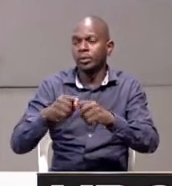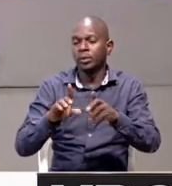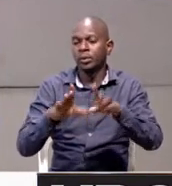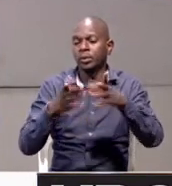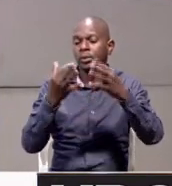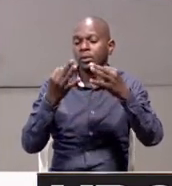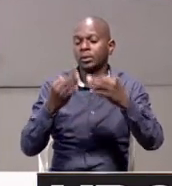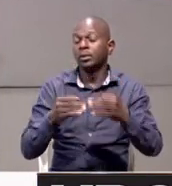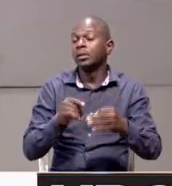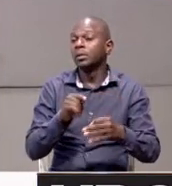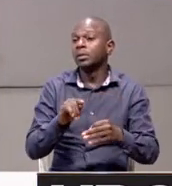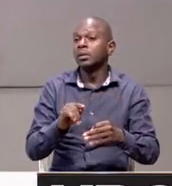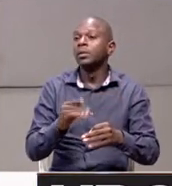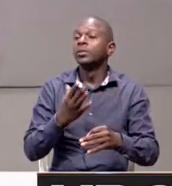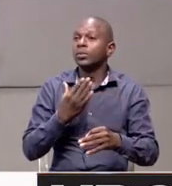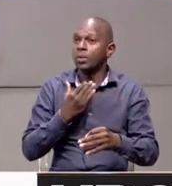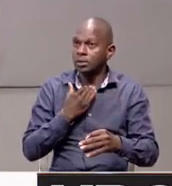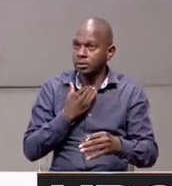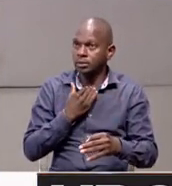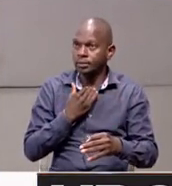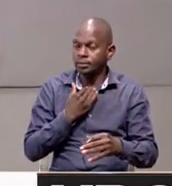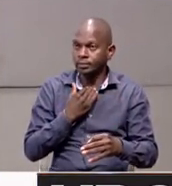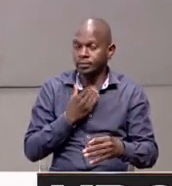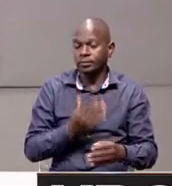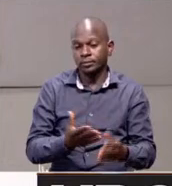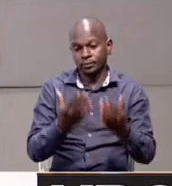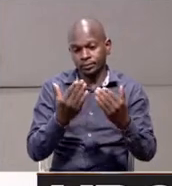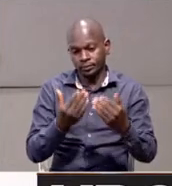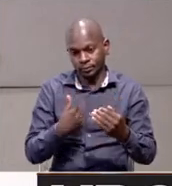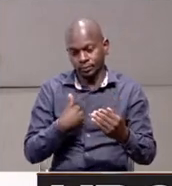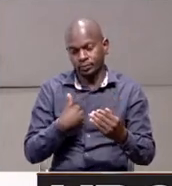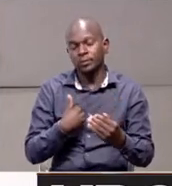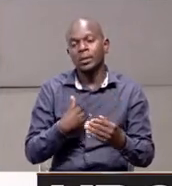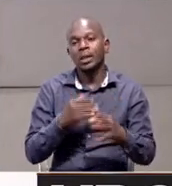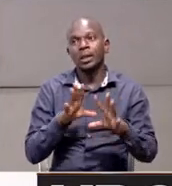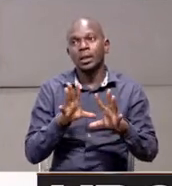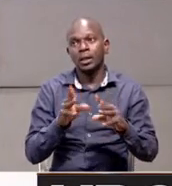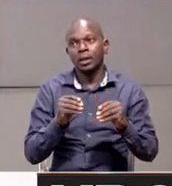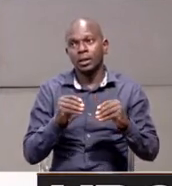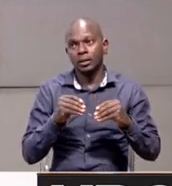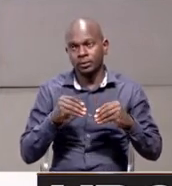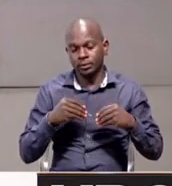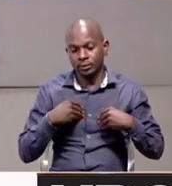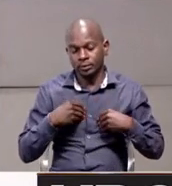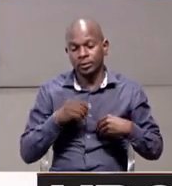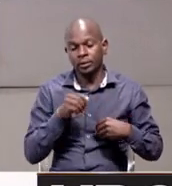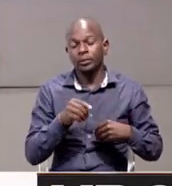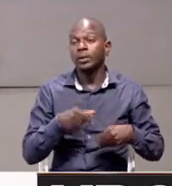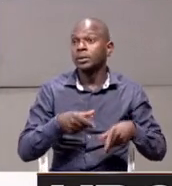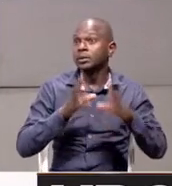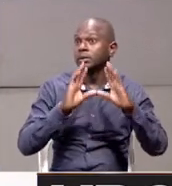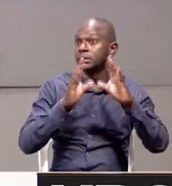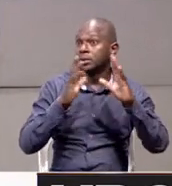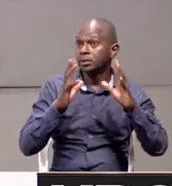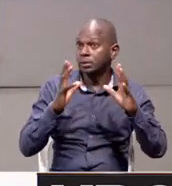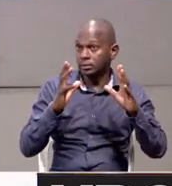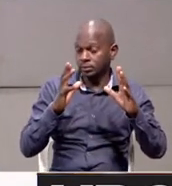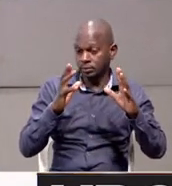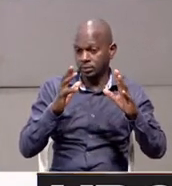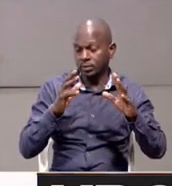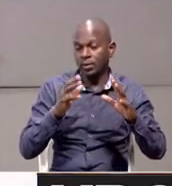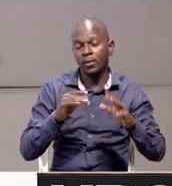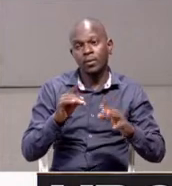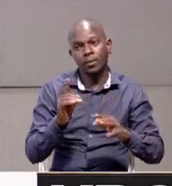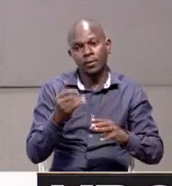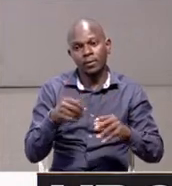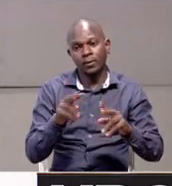products that the owner wants. So we do acknowledge that your success, which in the first